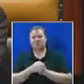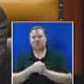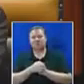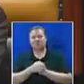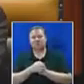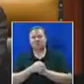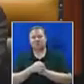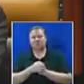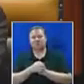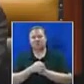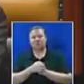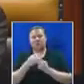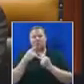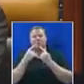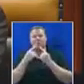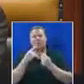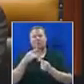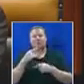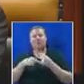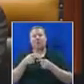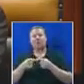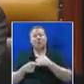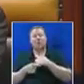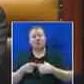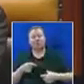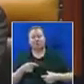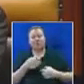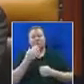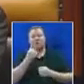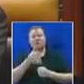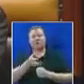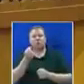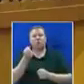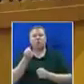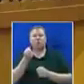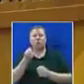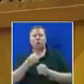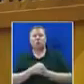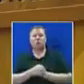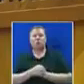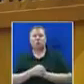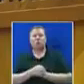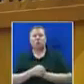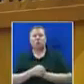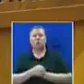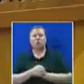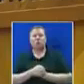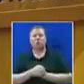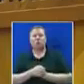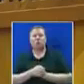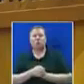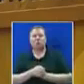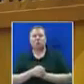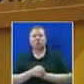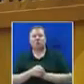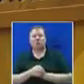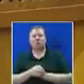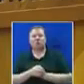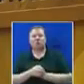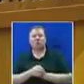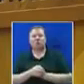on the president. Can you please withdraw the remark? No. Wait, DP.